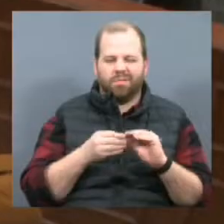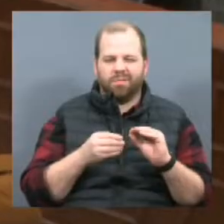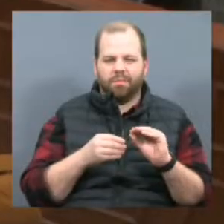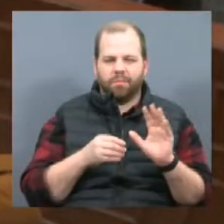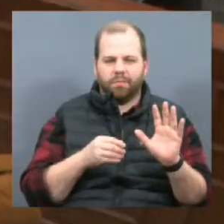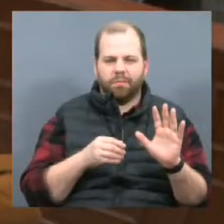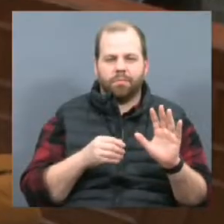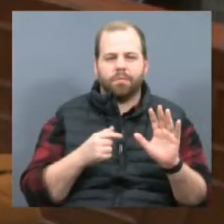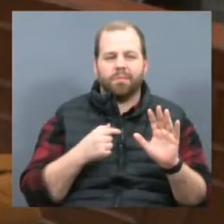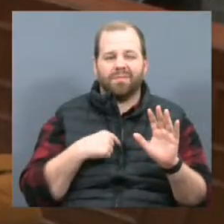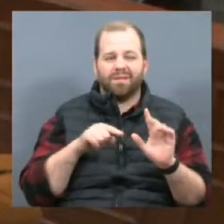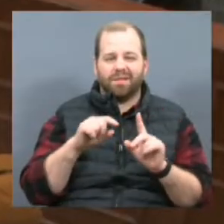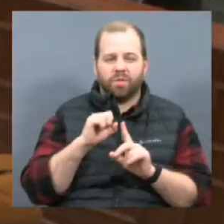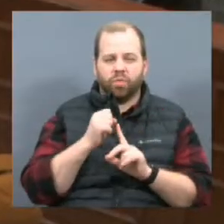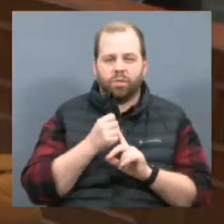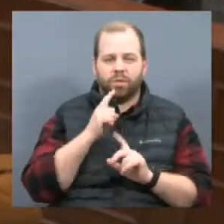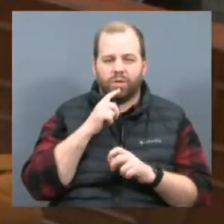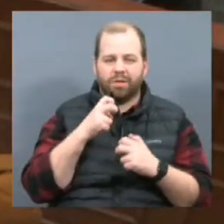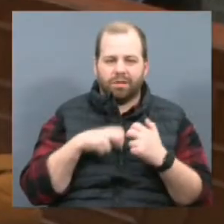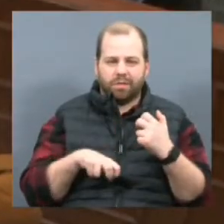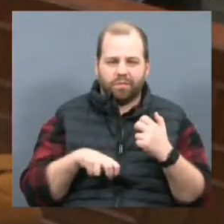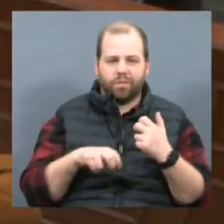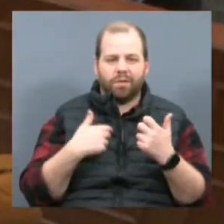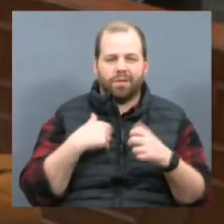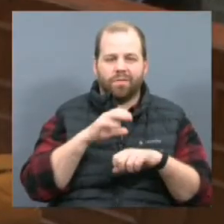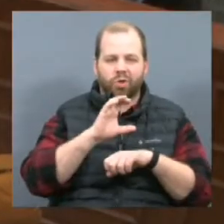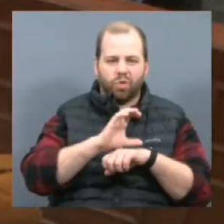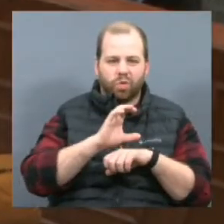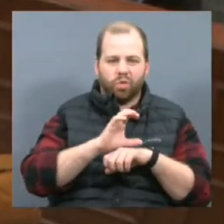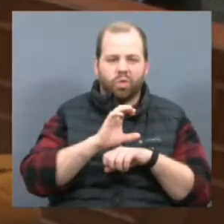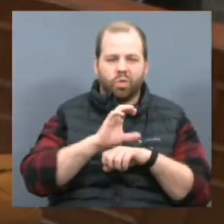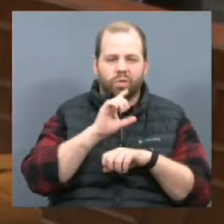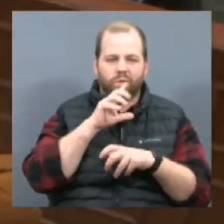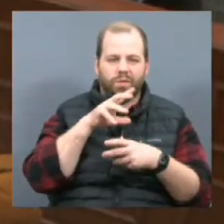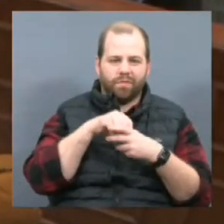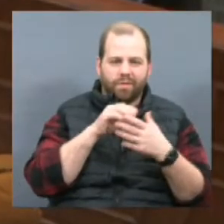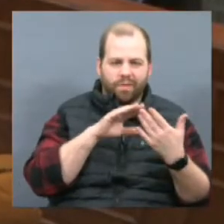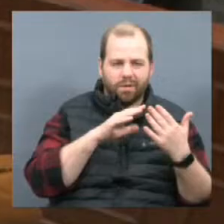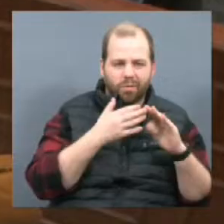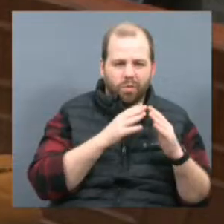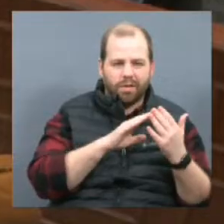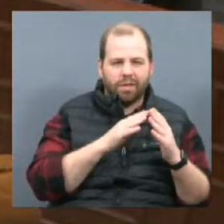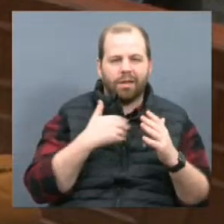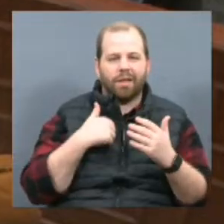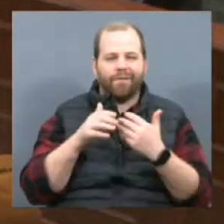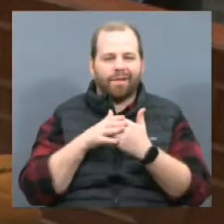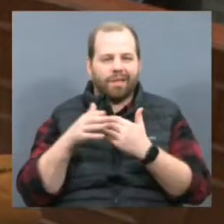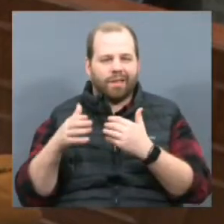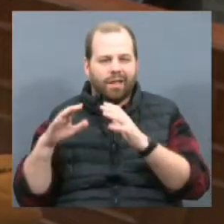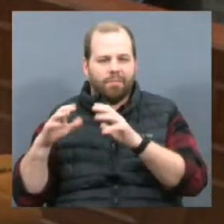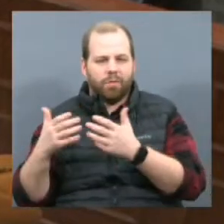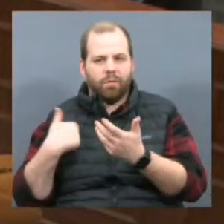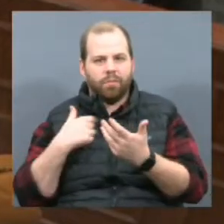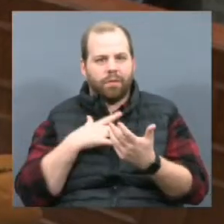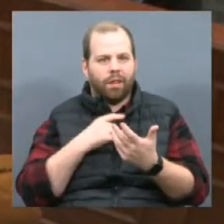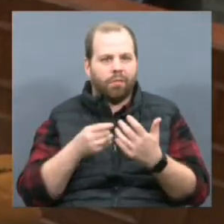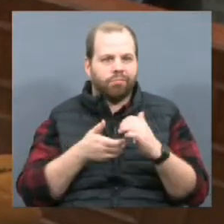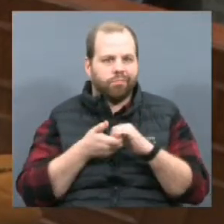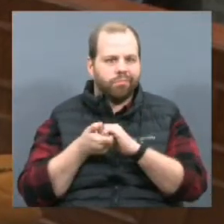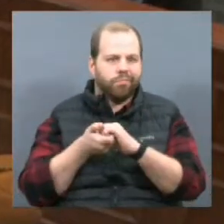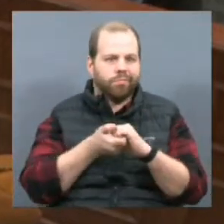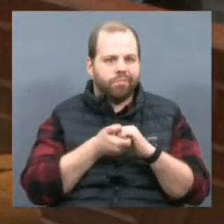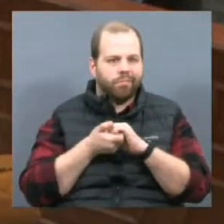type of situations are very tough. Yes. Because you know, you have a church and community, Yes. you have the neighbors, and we love when everybody get along. We understand